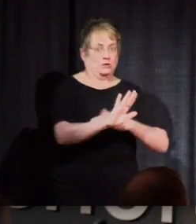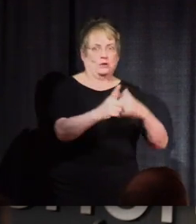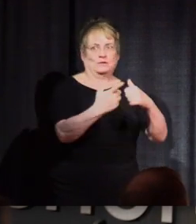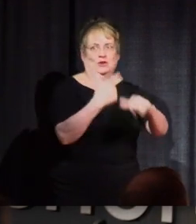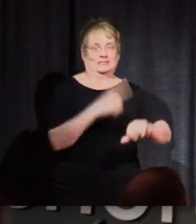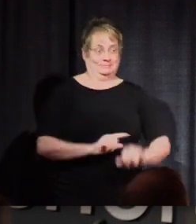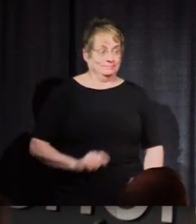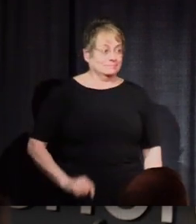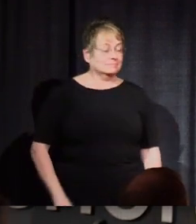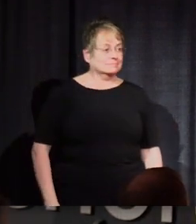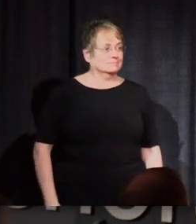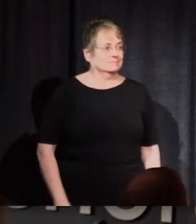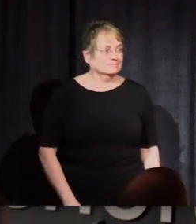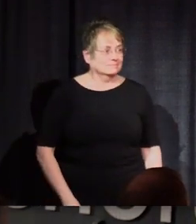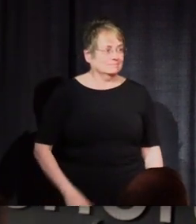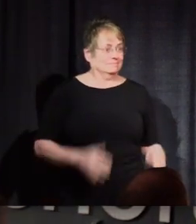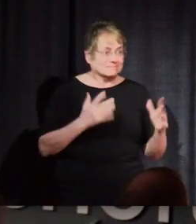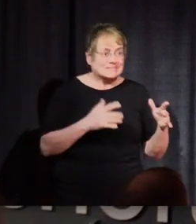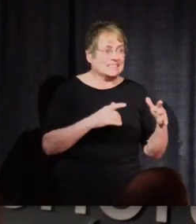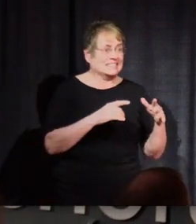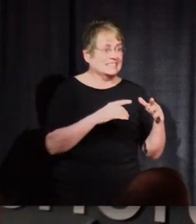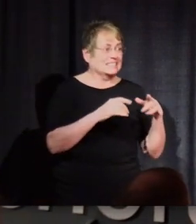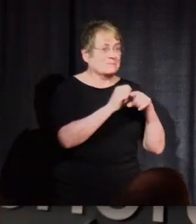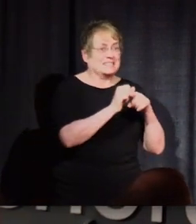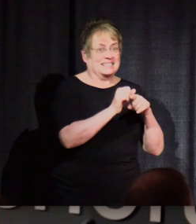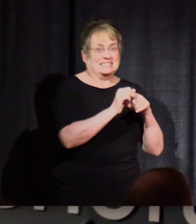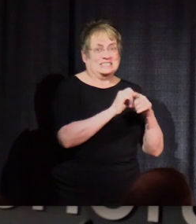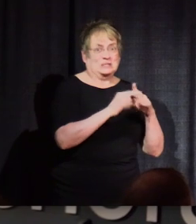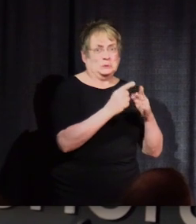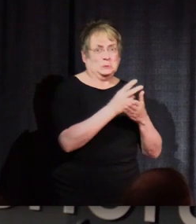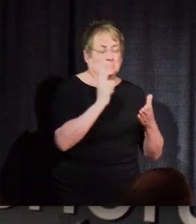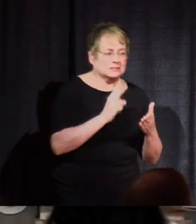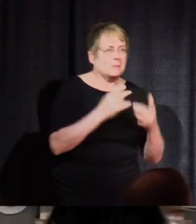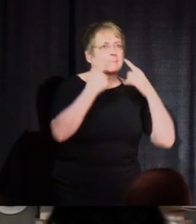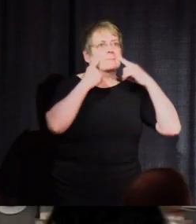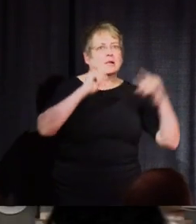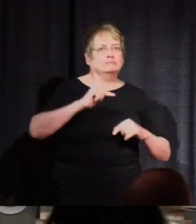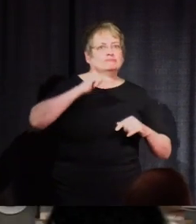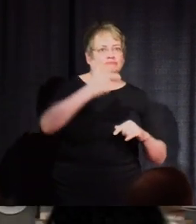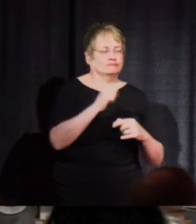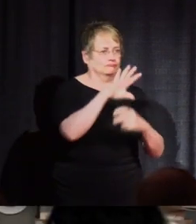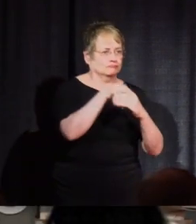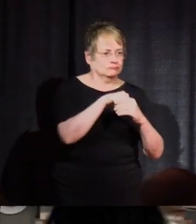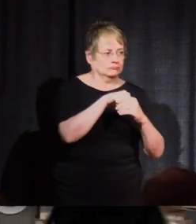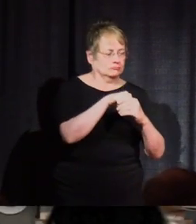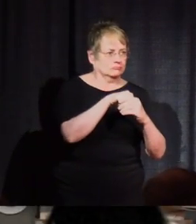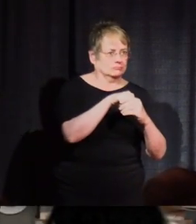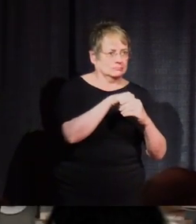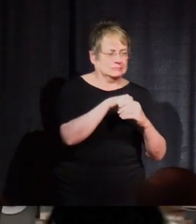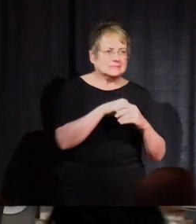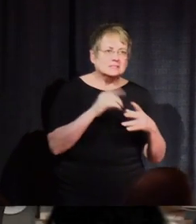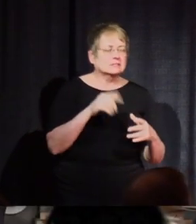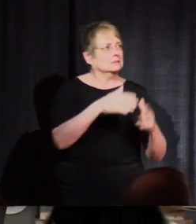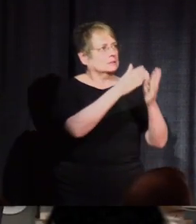first time it's already two weeks into the season and she's finally allowed on the mat she needed she needed to